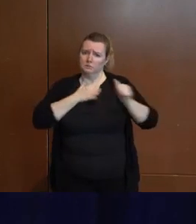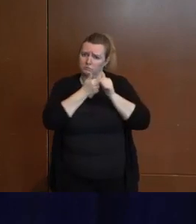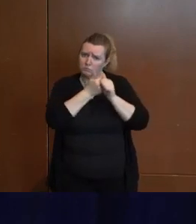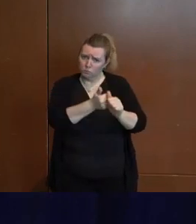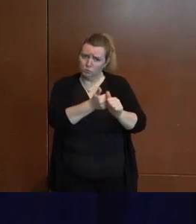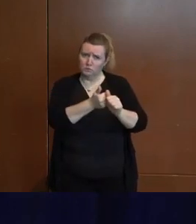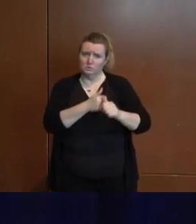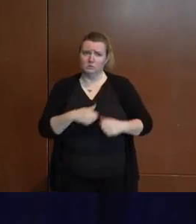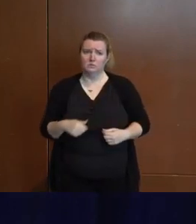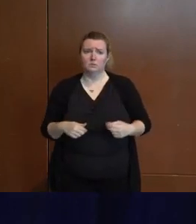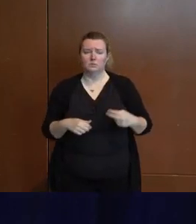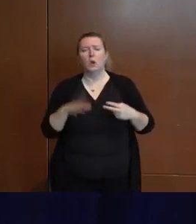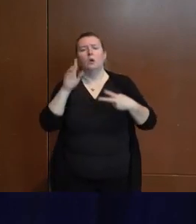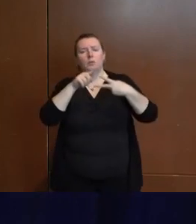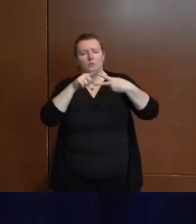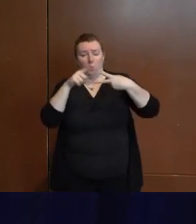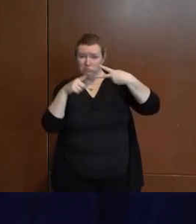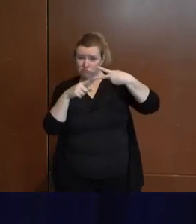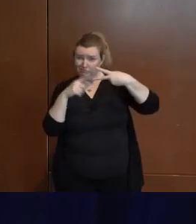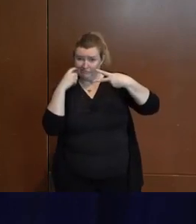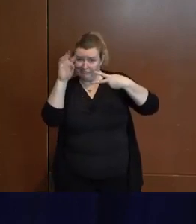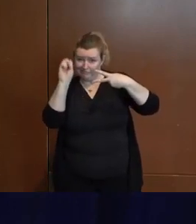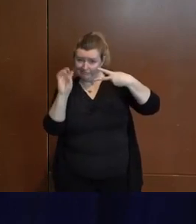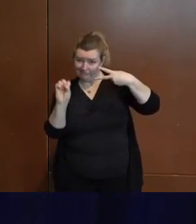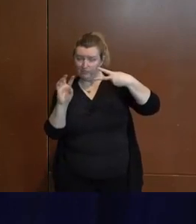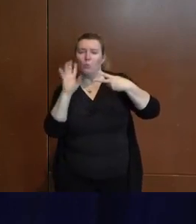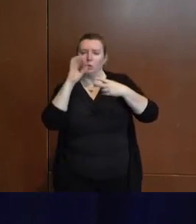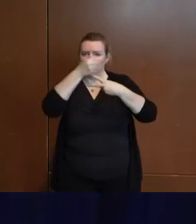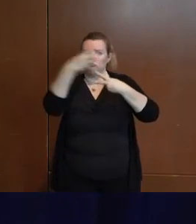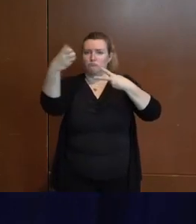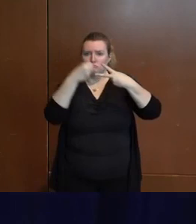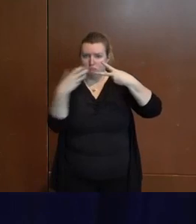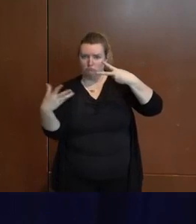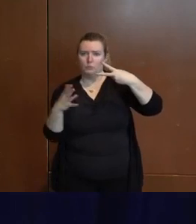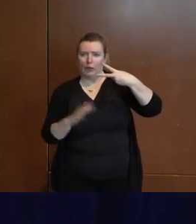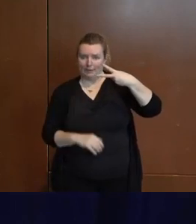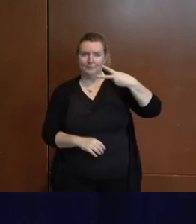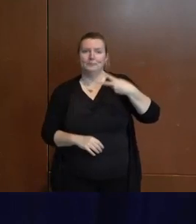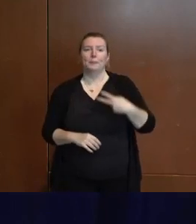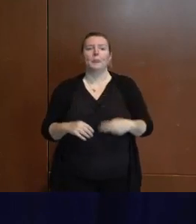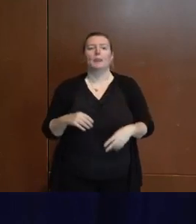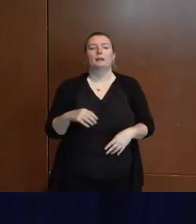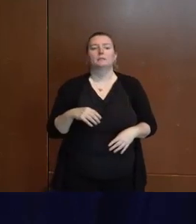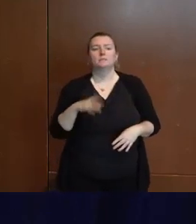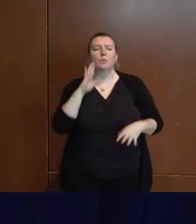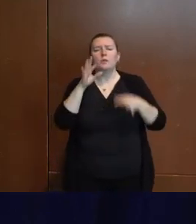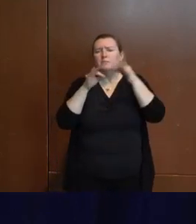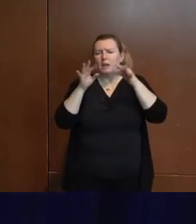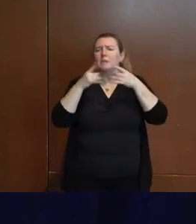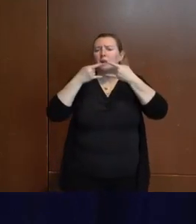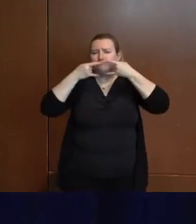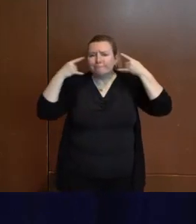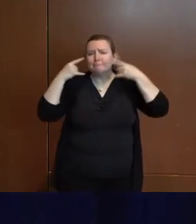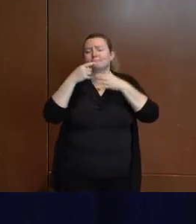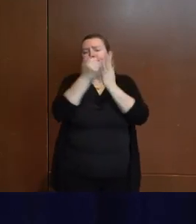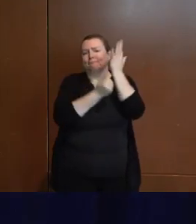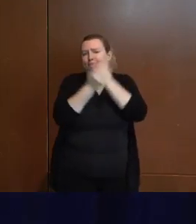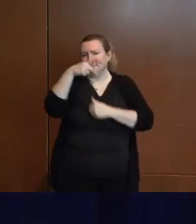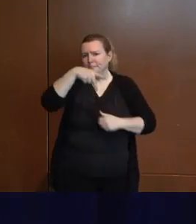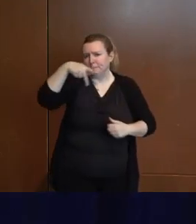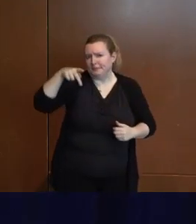the PPE front. The good men and women of the New Jersey Parks Department primarily, but throughout our department, have gone